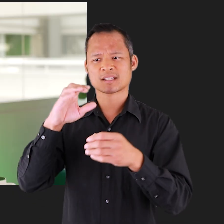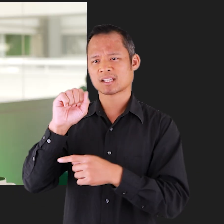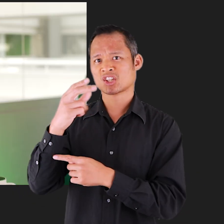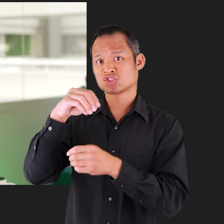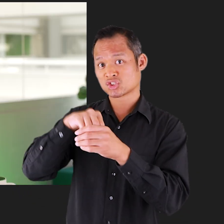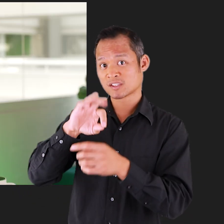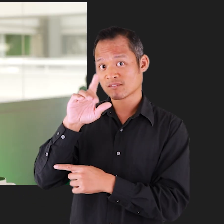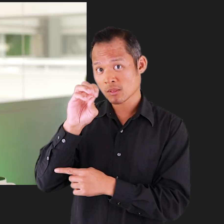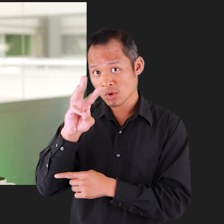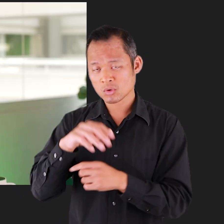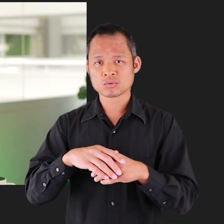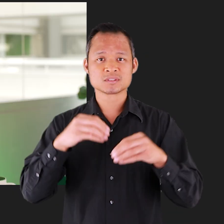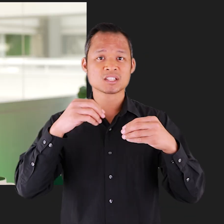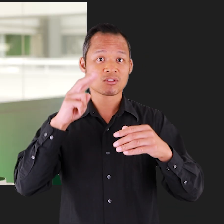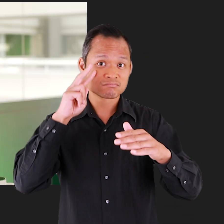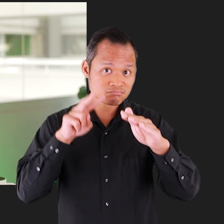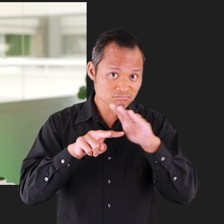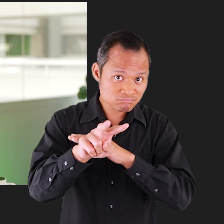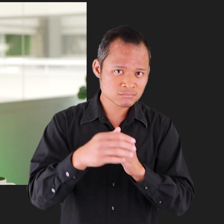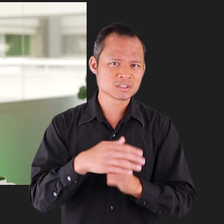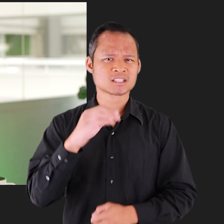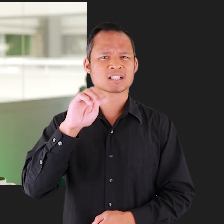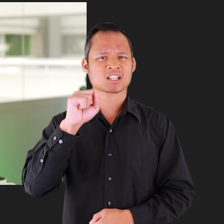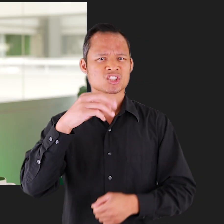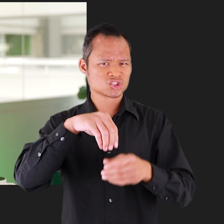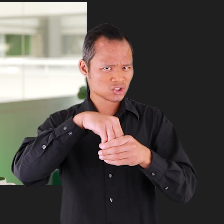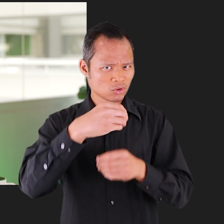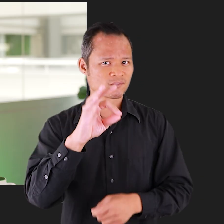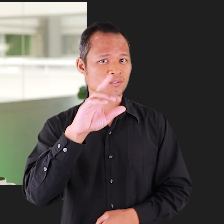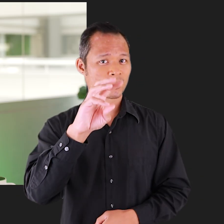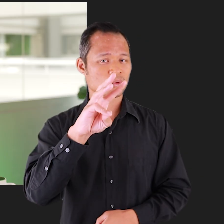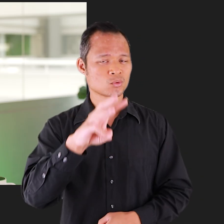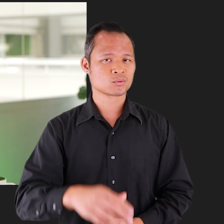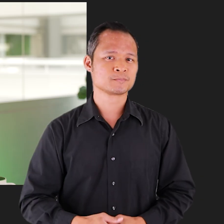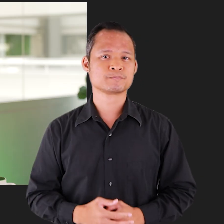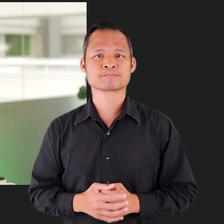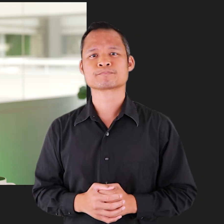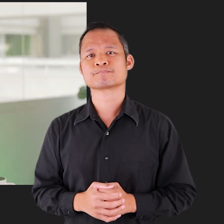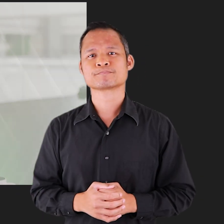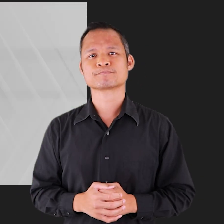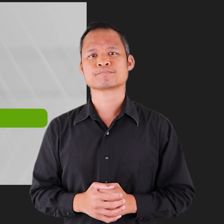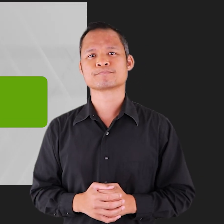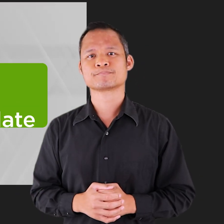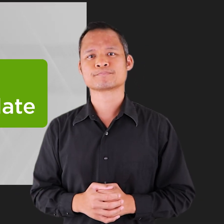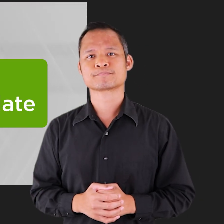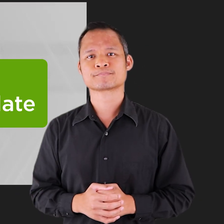the opportunity to better understand the cash flow inflow, sales forecast assumptions, and the cash flow outflow.